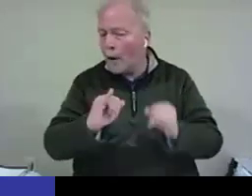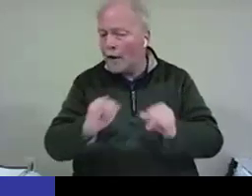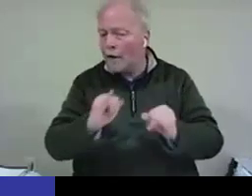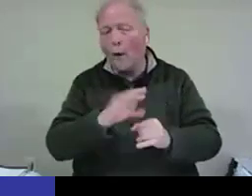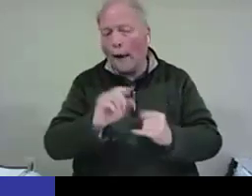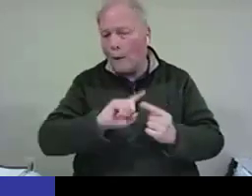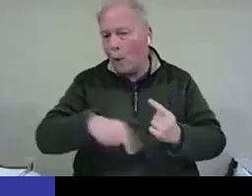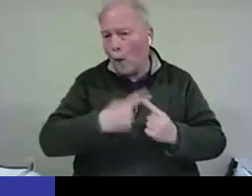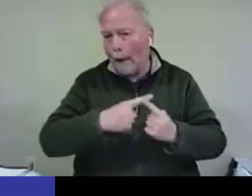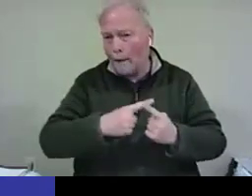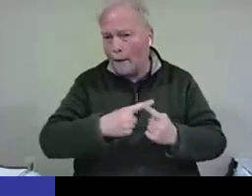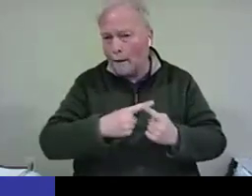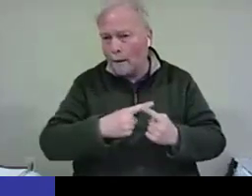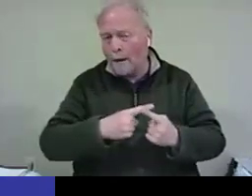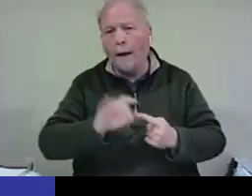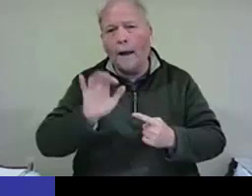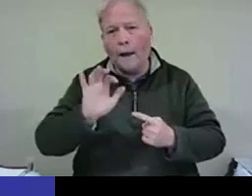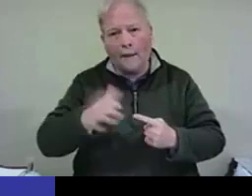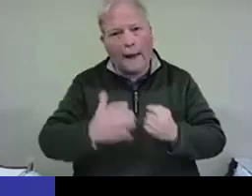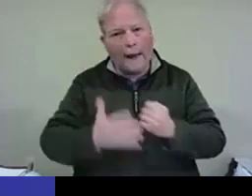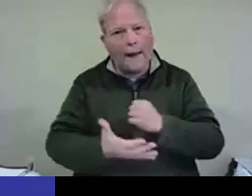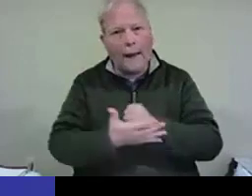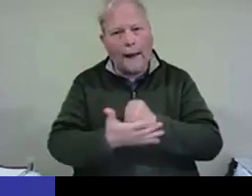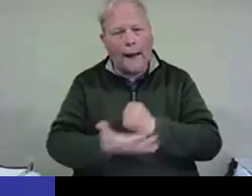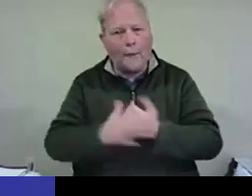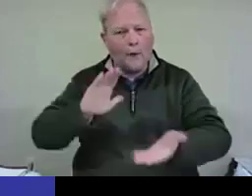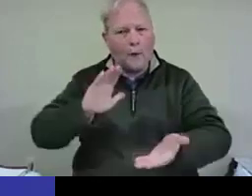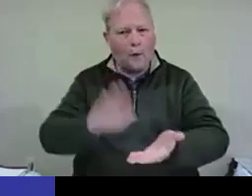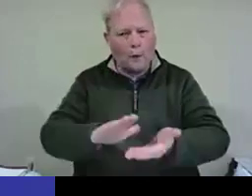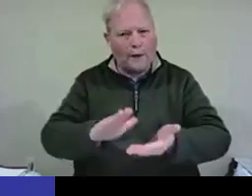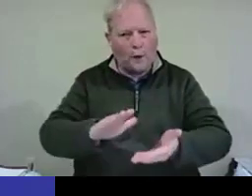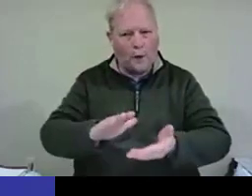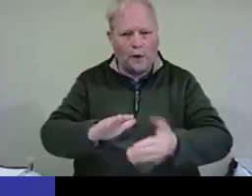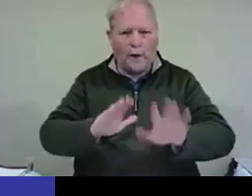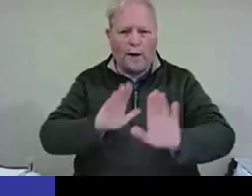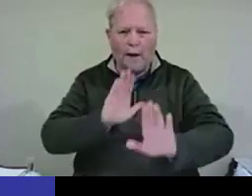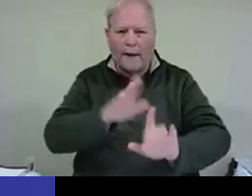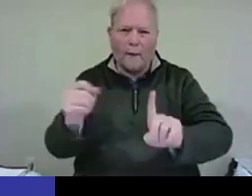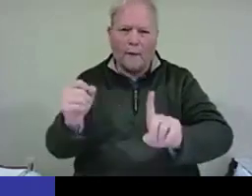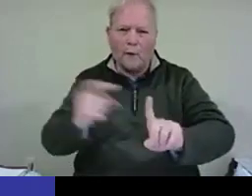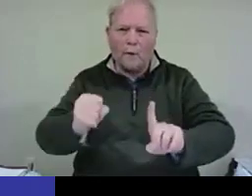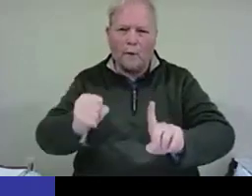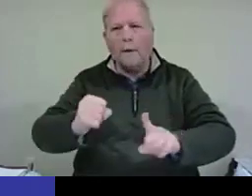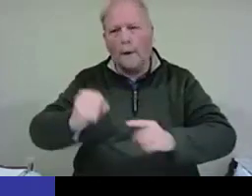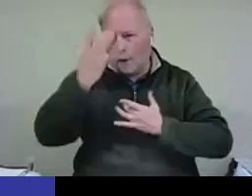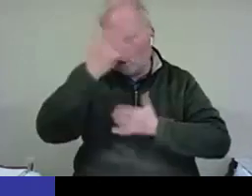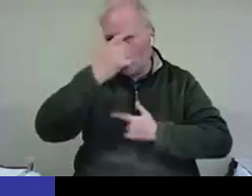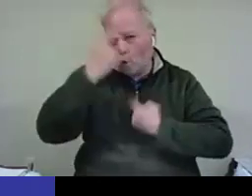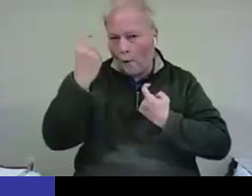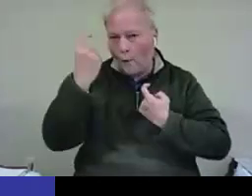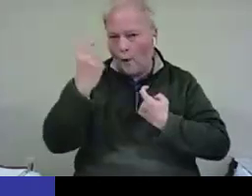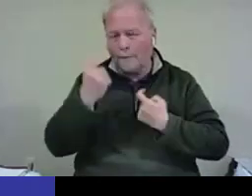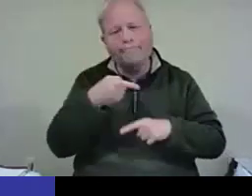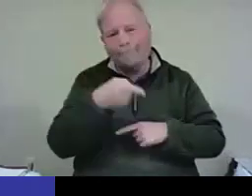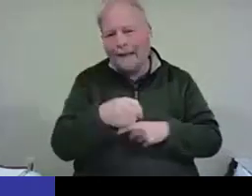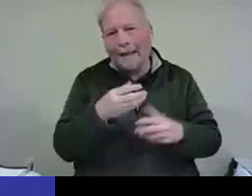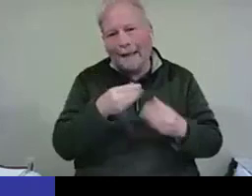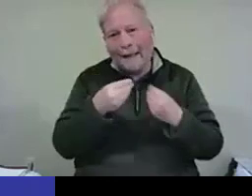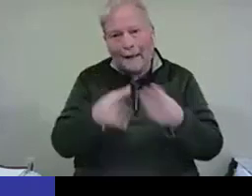that's a trauma-sensitive practice that gives the student voice and choice in what's going on in their school day.